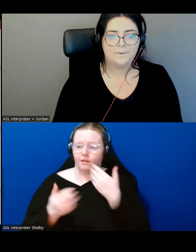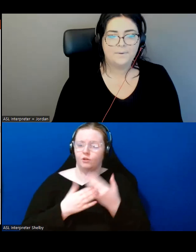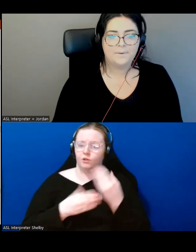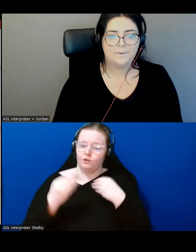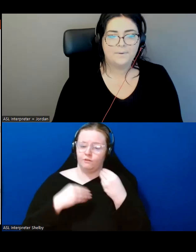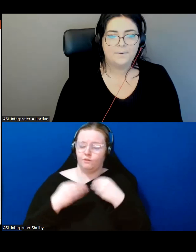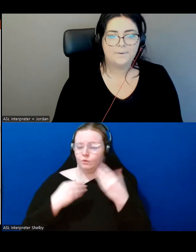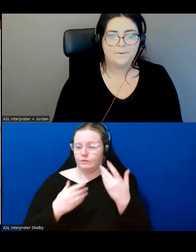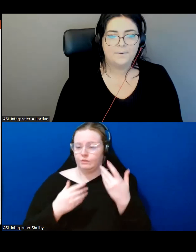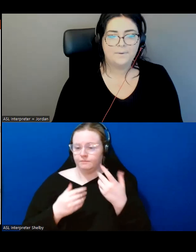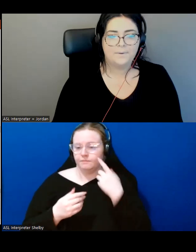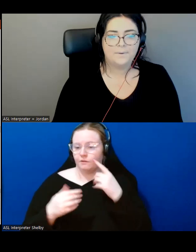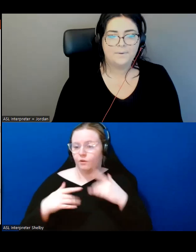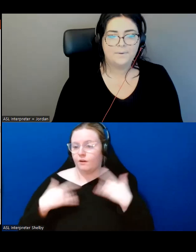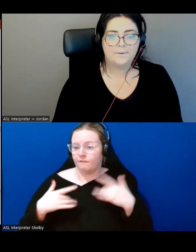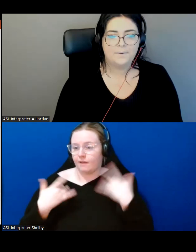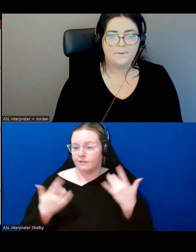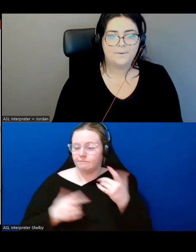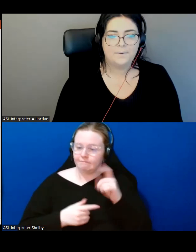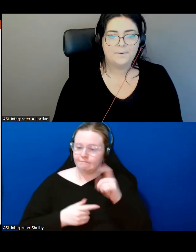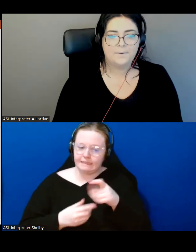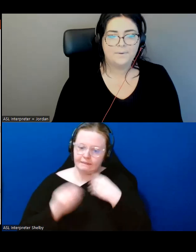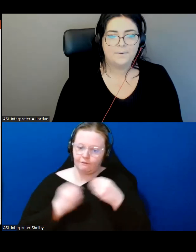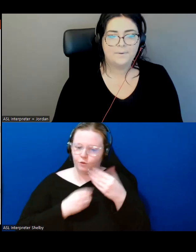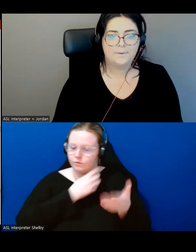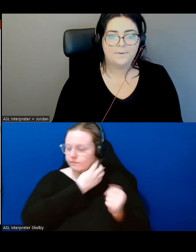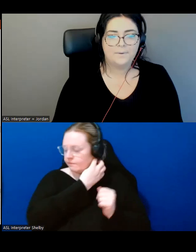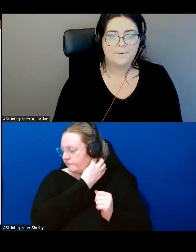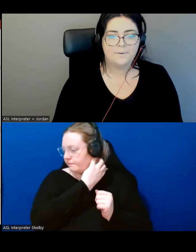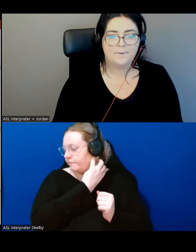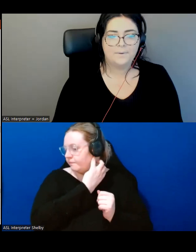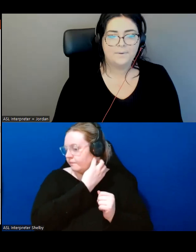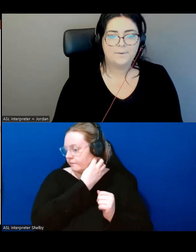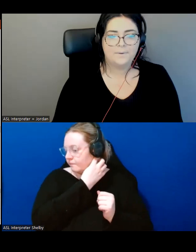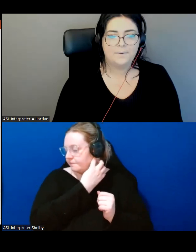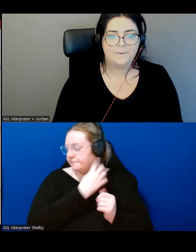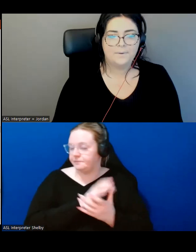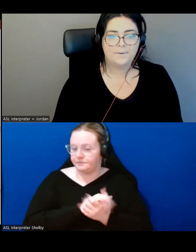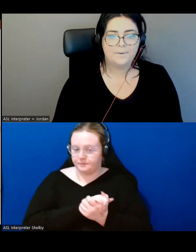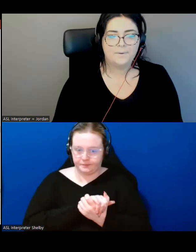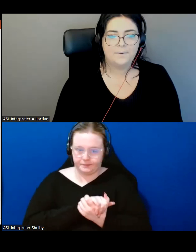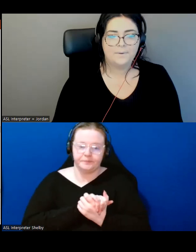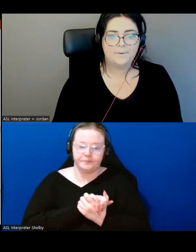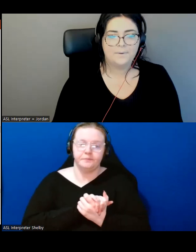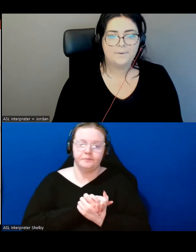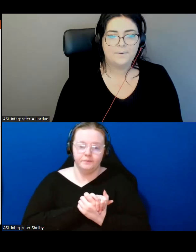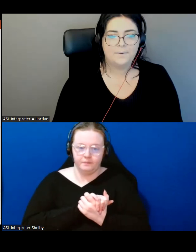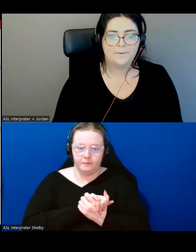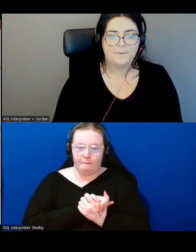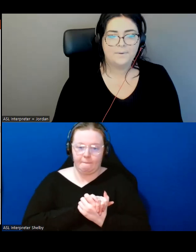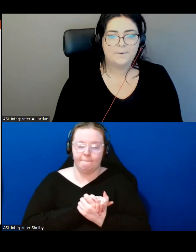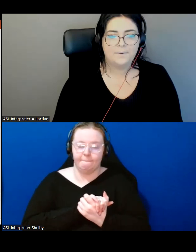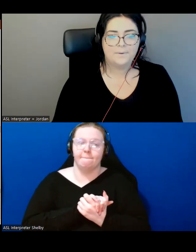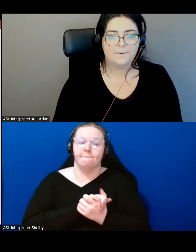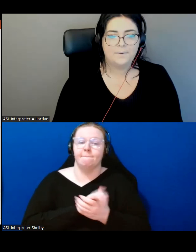those social events. Everyone likes a good snack and a really healthy meal. So again, if anyone is